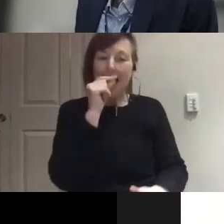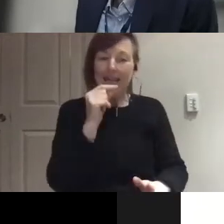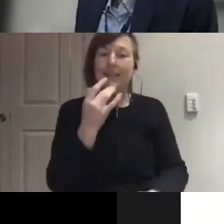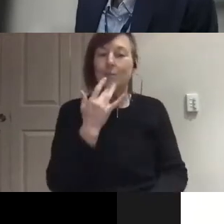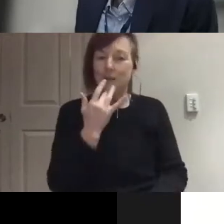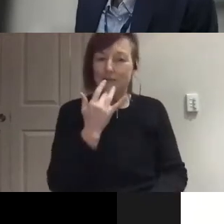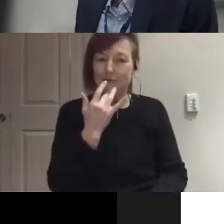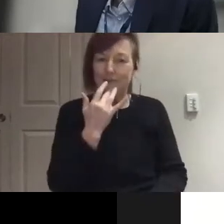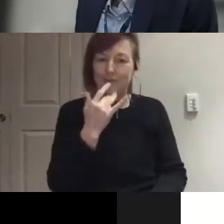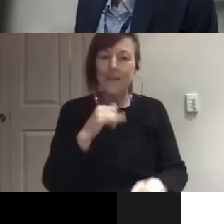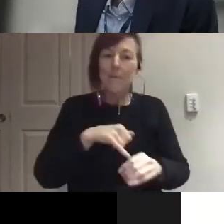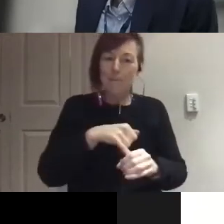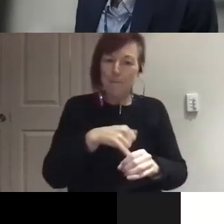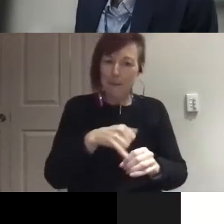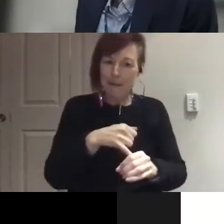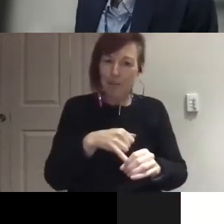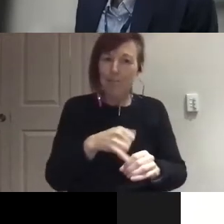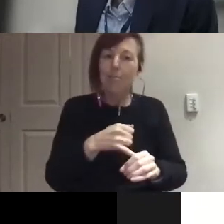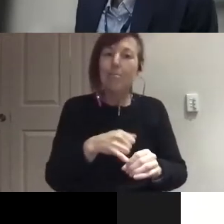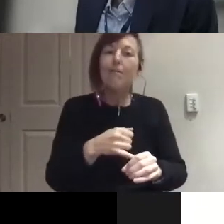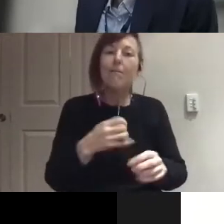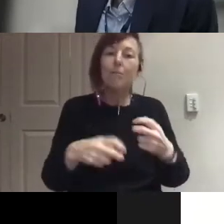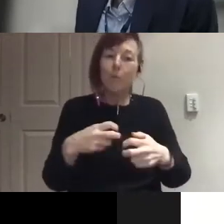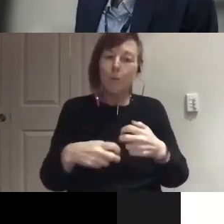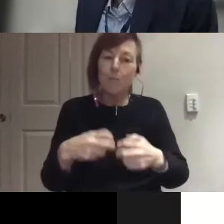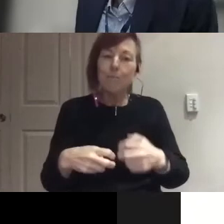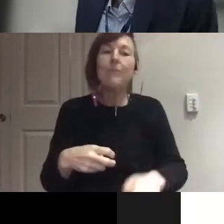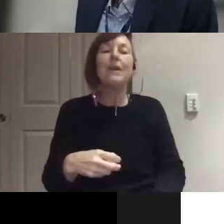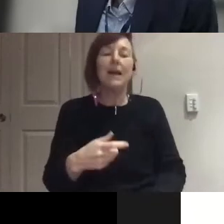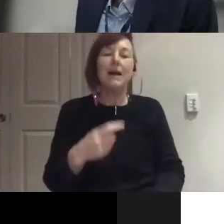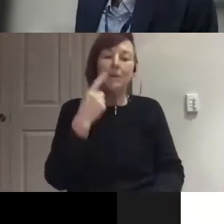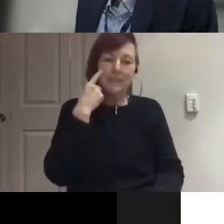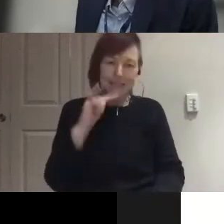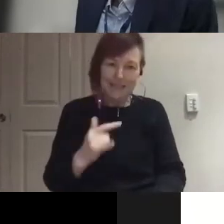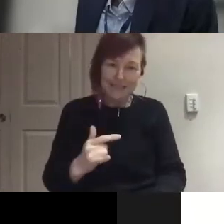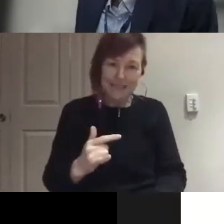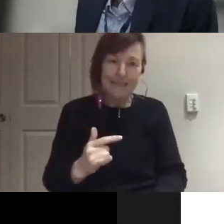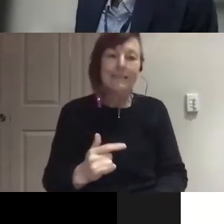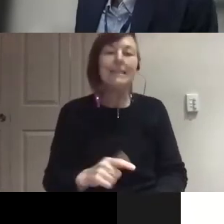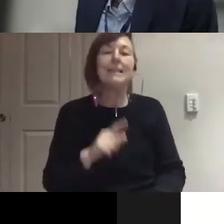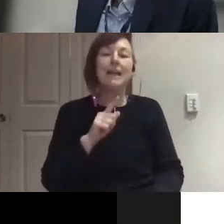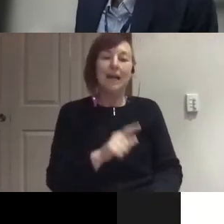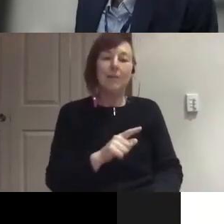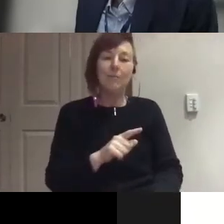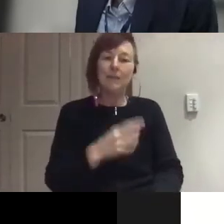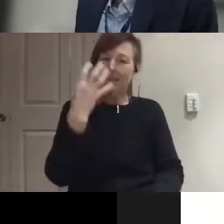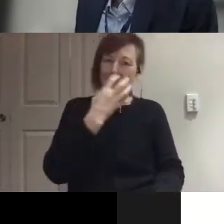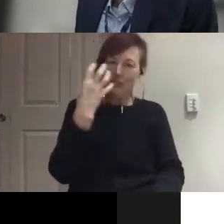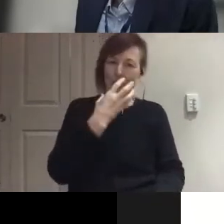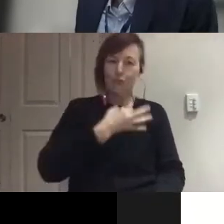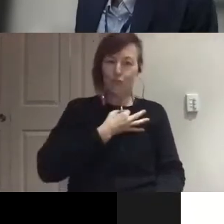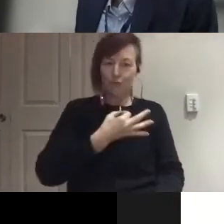problem, family violence, that sort of situation. We immediately understand and overrides your quarantine requirement.